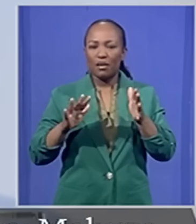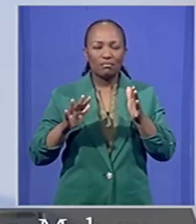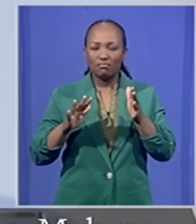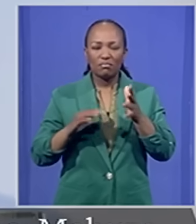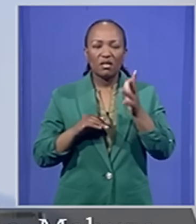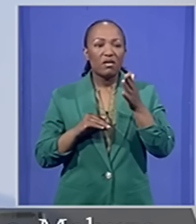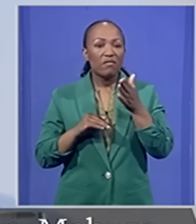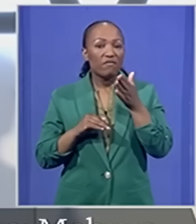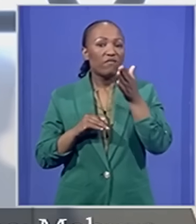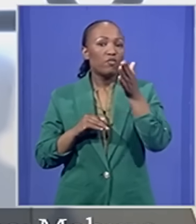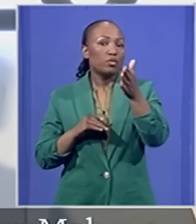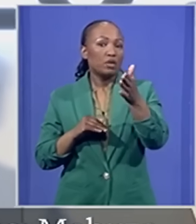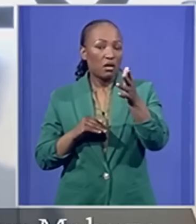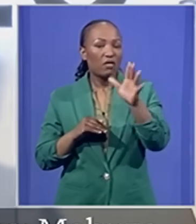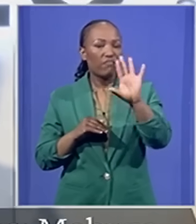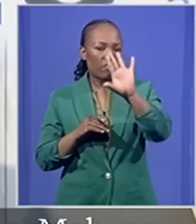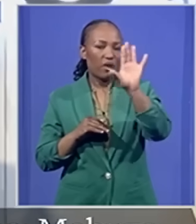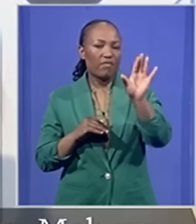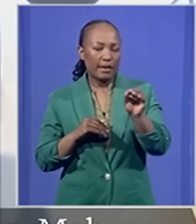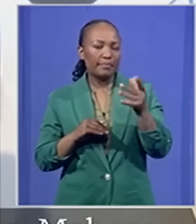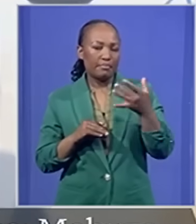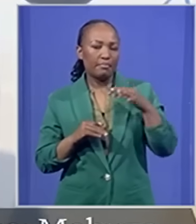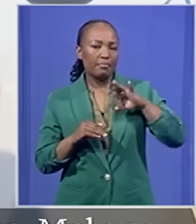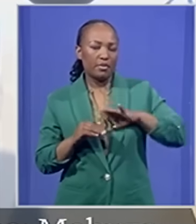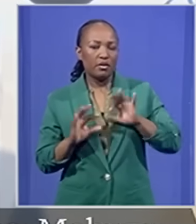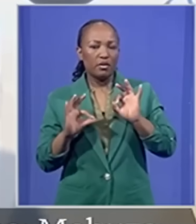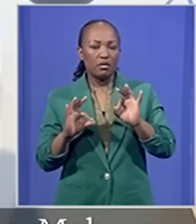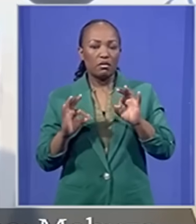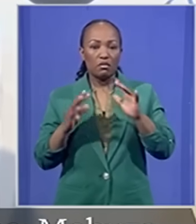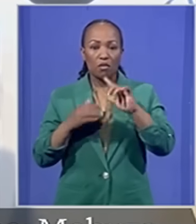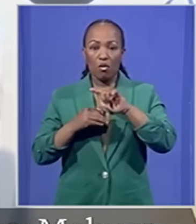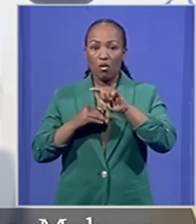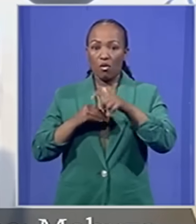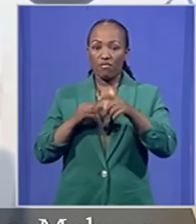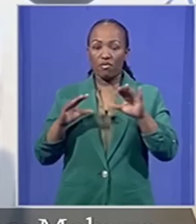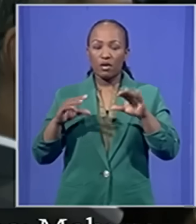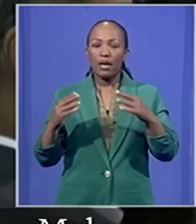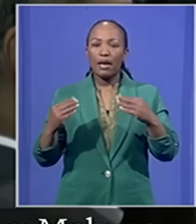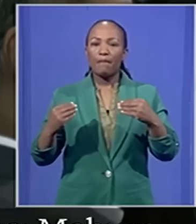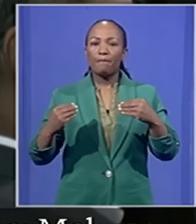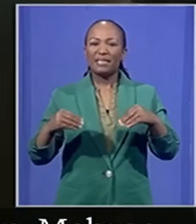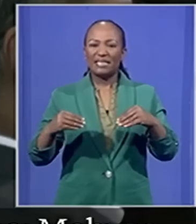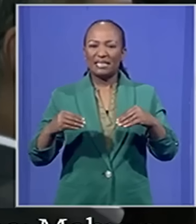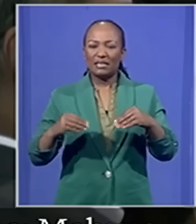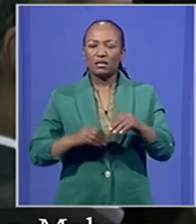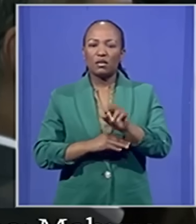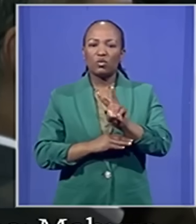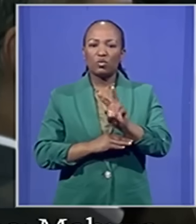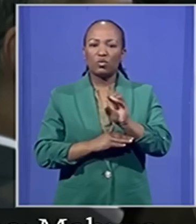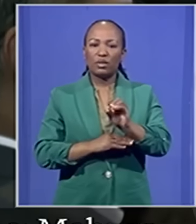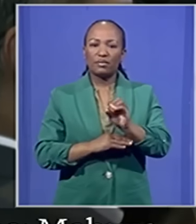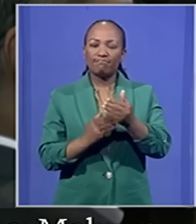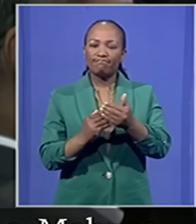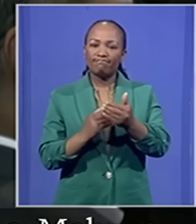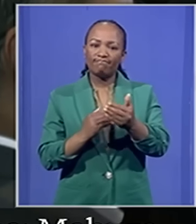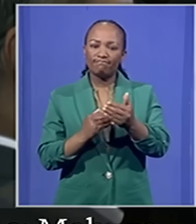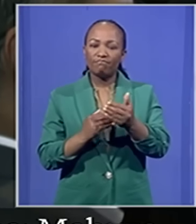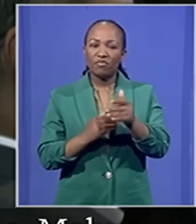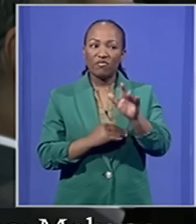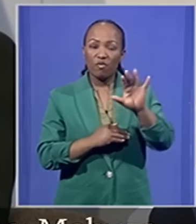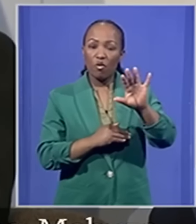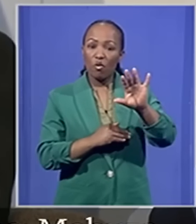continent itself. Conference ya pakagare ya Aforika Borwa ya Business 20 e tshwaile go abiwa semmuso ga dikatlanegiso go Aforika